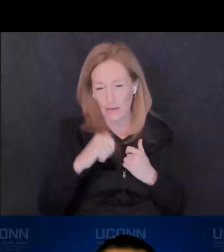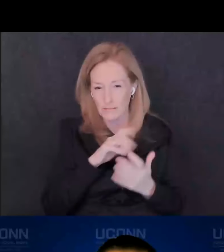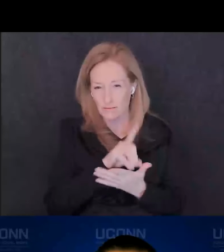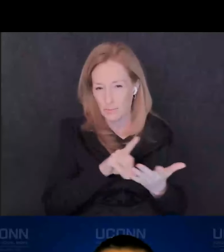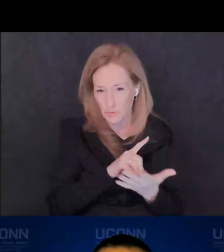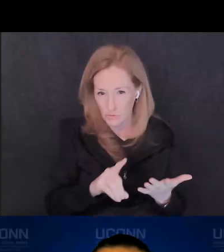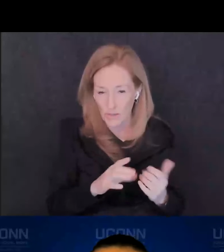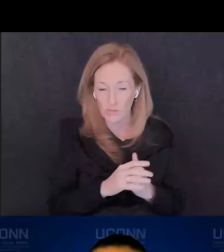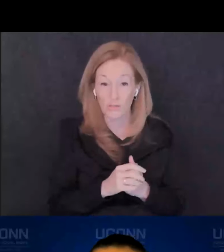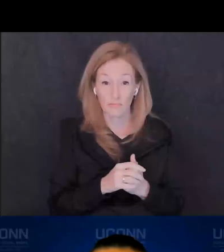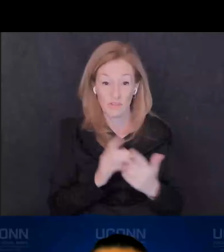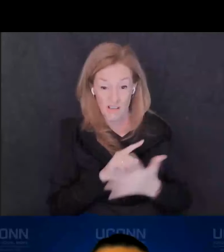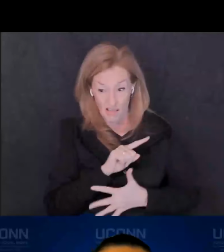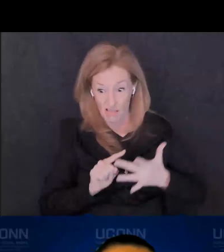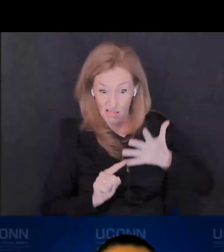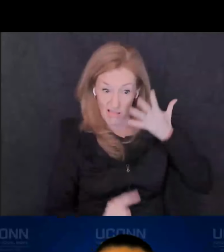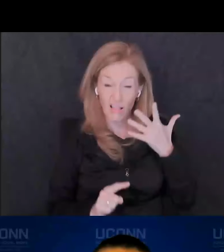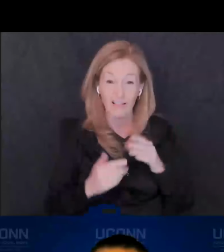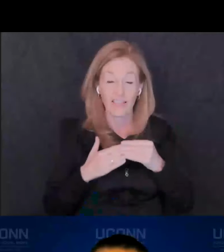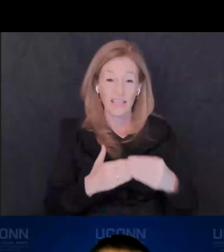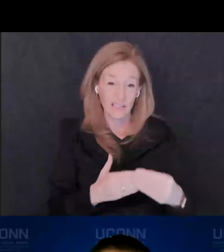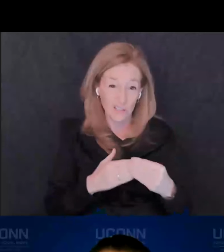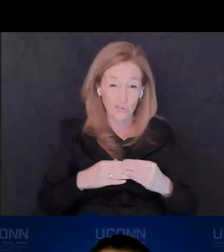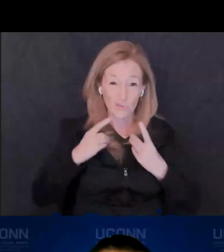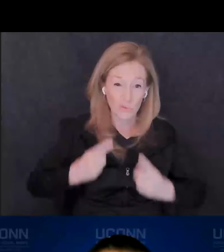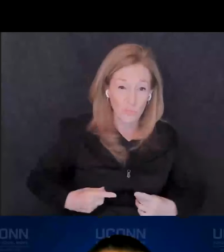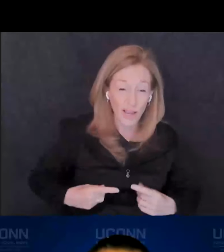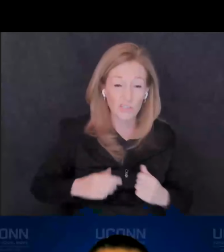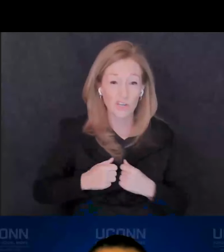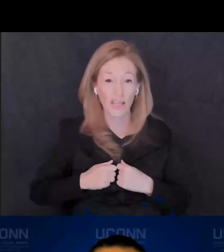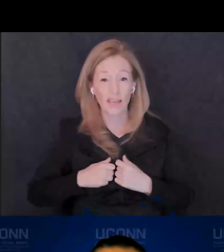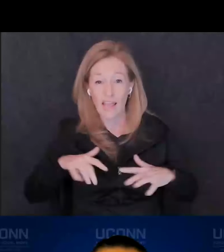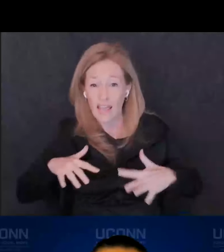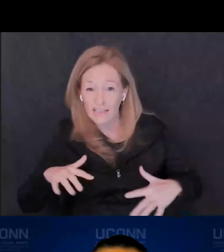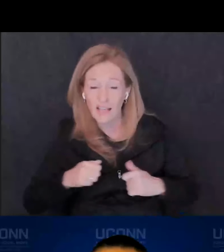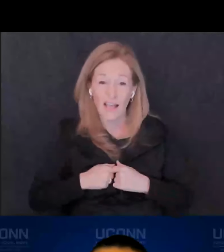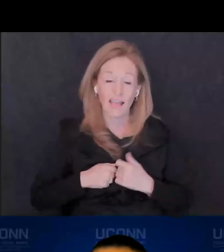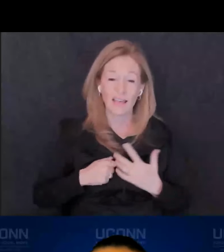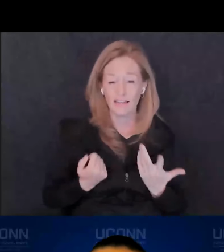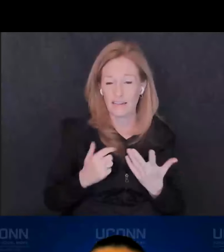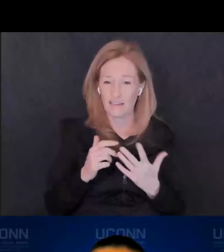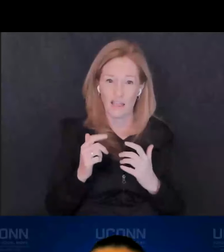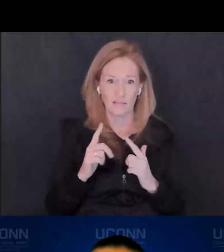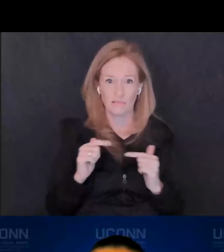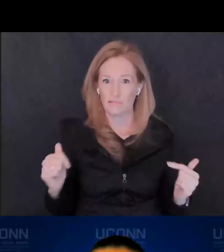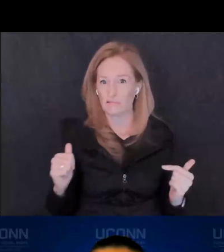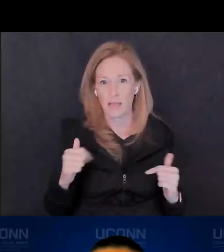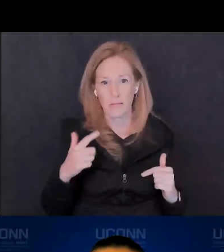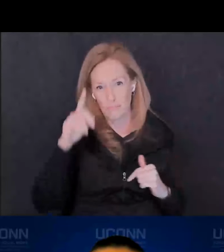of isolation, depression, anxiety, minority stress, and other mental health outcomes. Next slide, please.